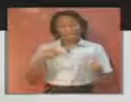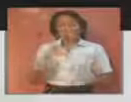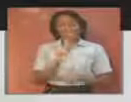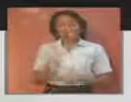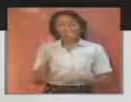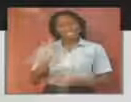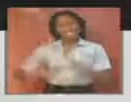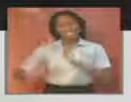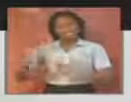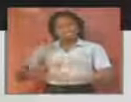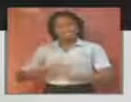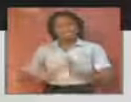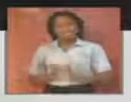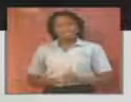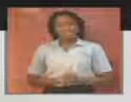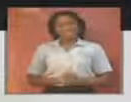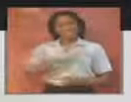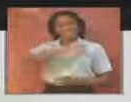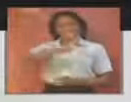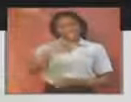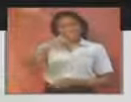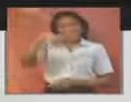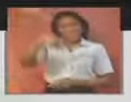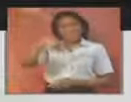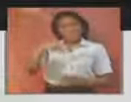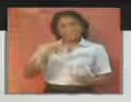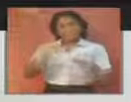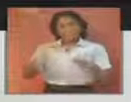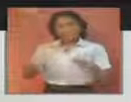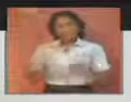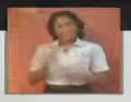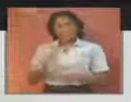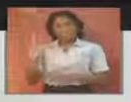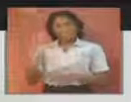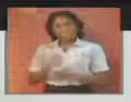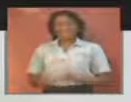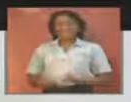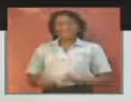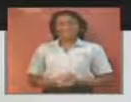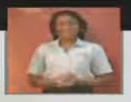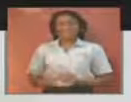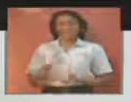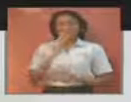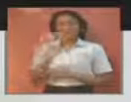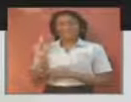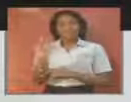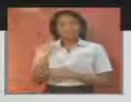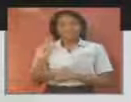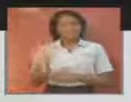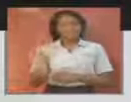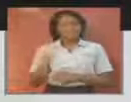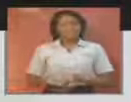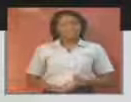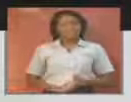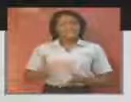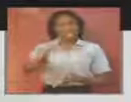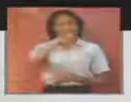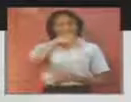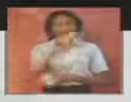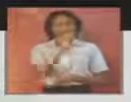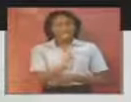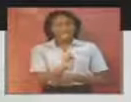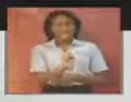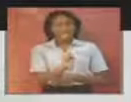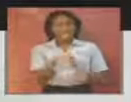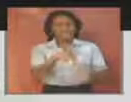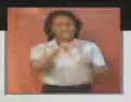Field Hospital at the Jean Pear Complex 27, Field Hospital at Couva 1, Port of Spain step down at, there's no